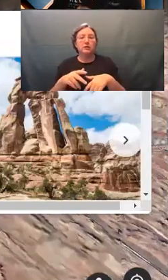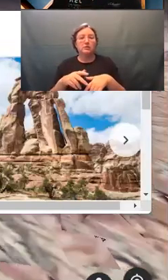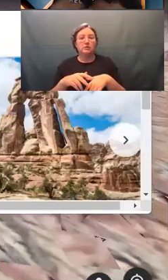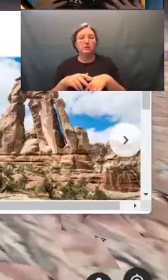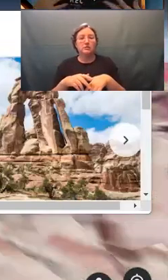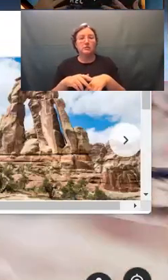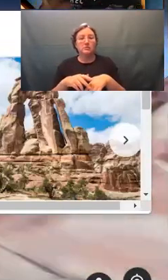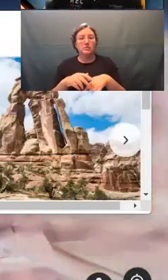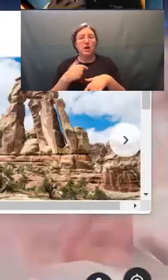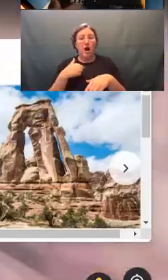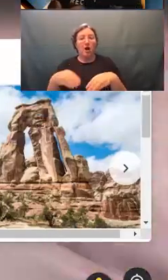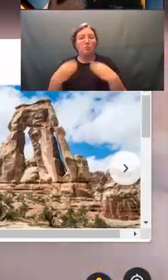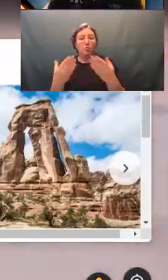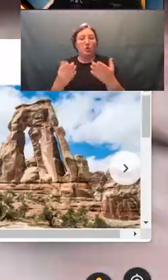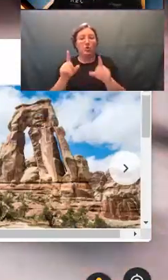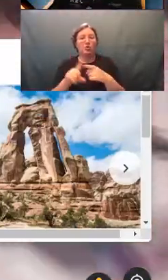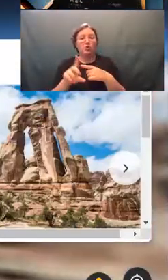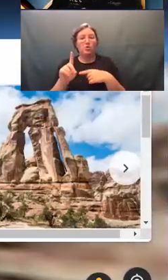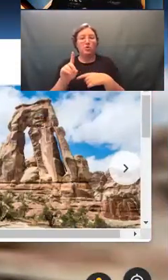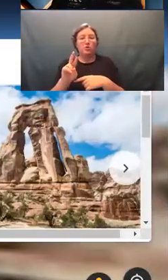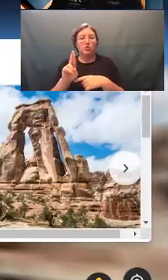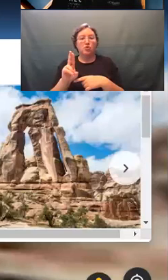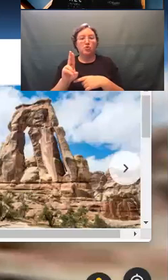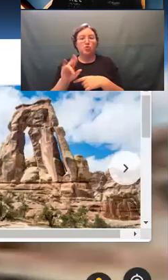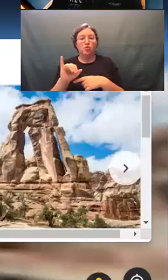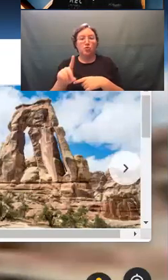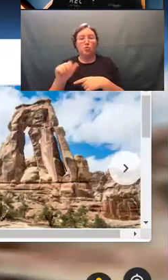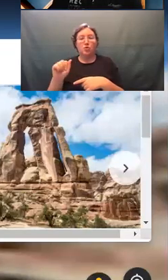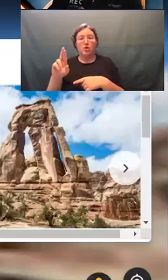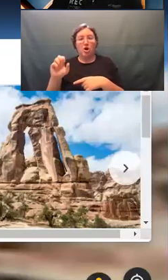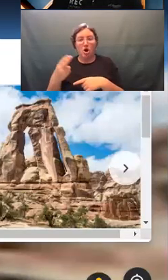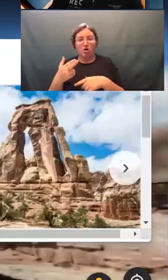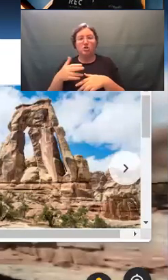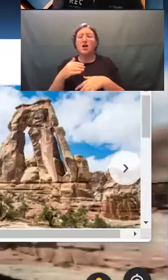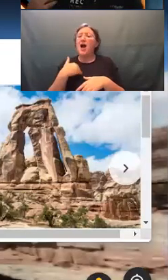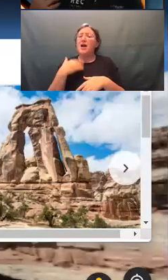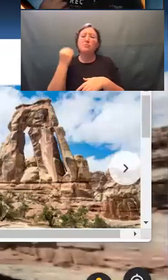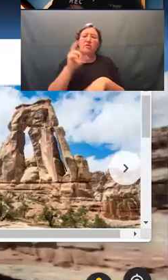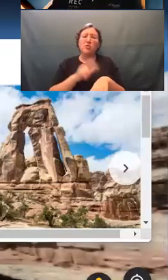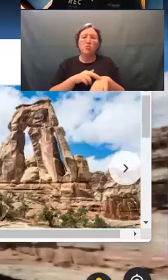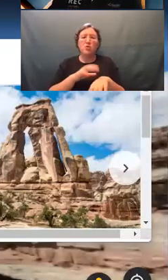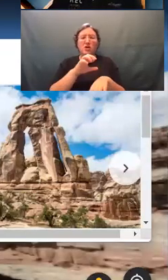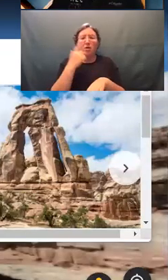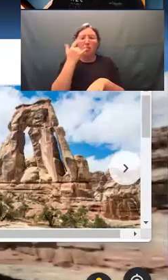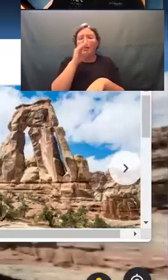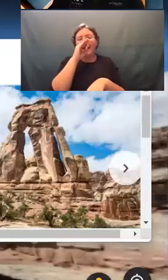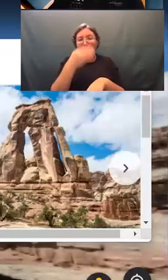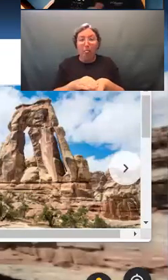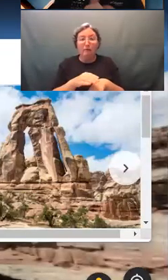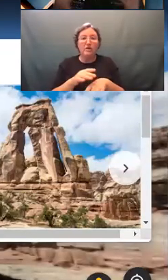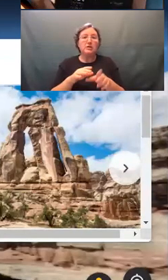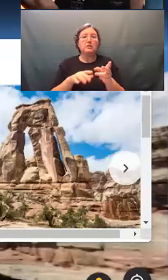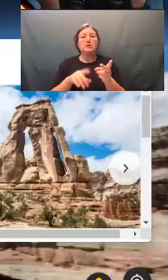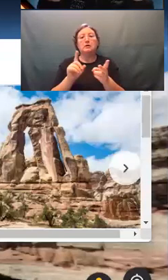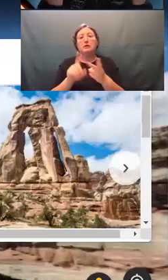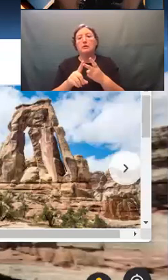Canyonlands. I would recommend going to the Druid Arch Trail. It has some really stunning rock formations, some that look like elephants, some that